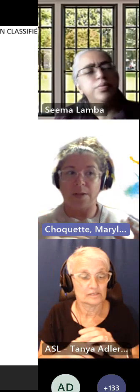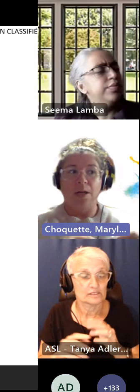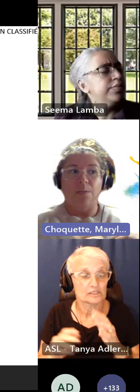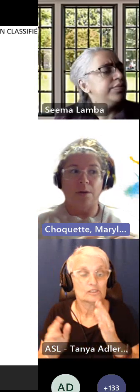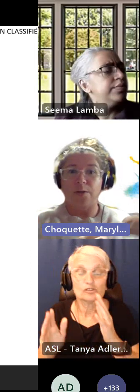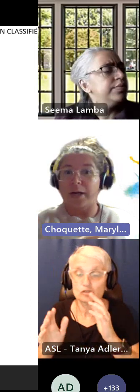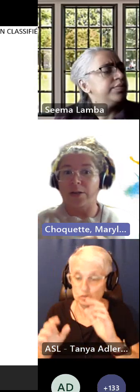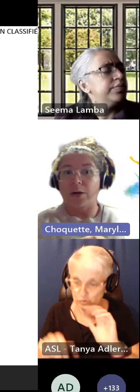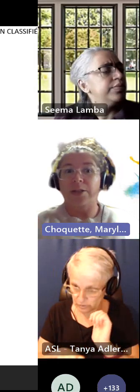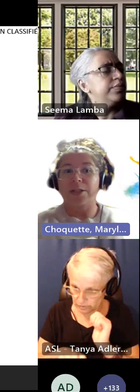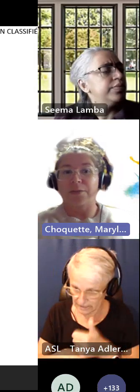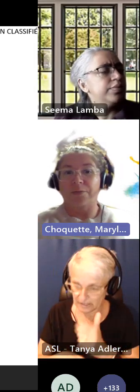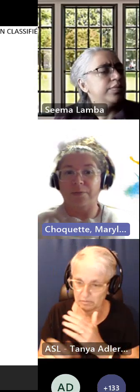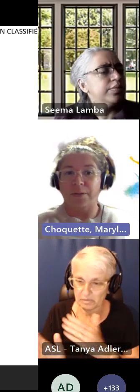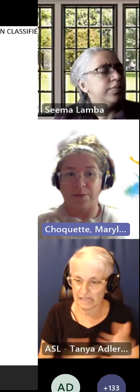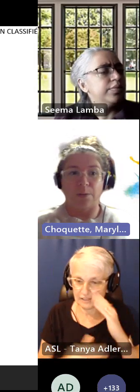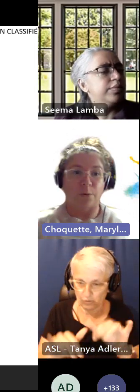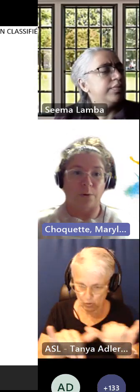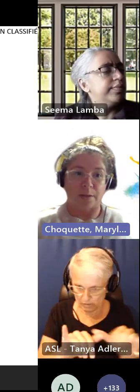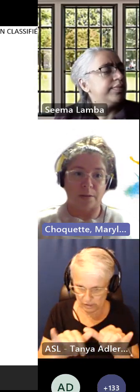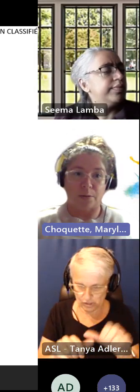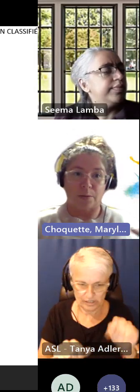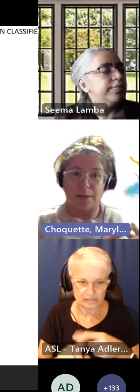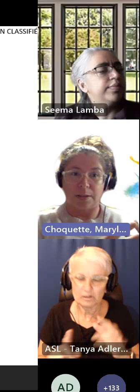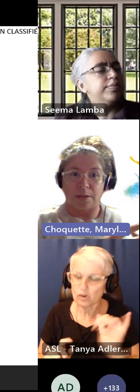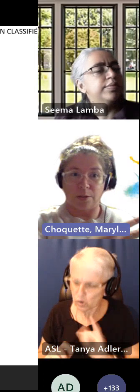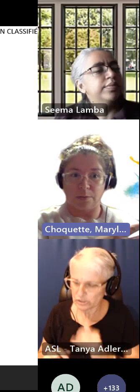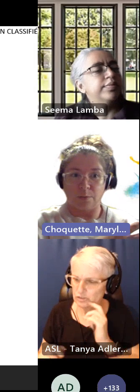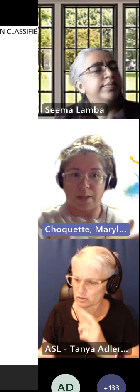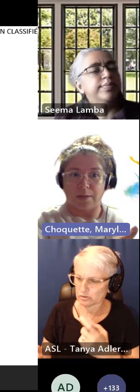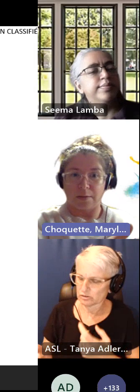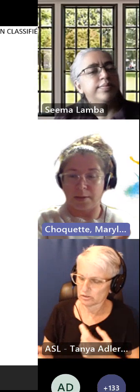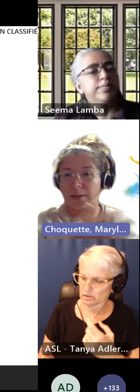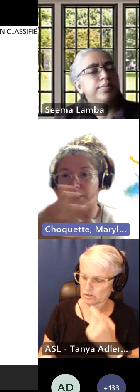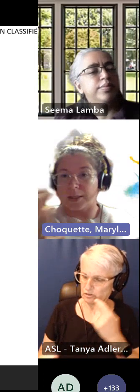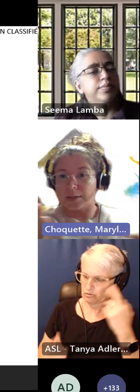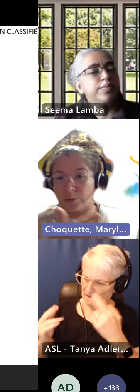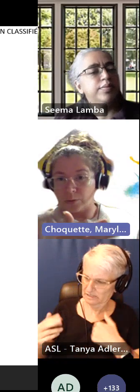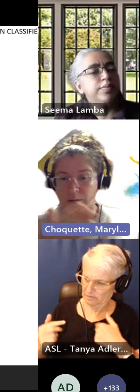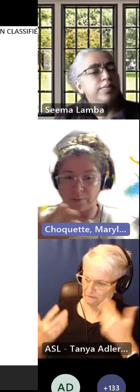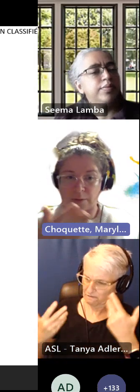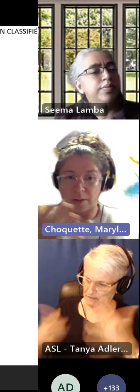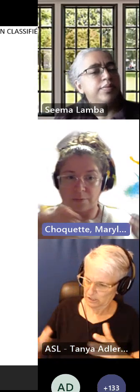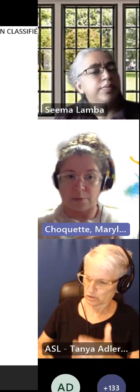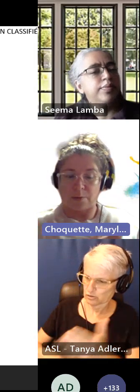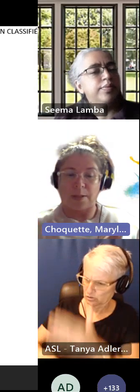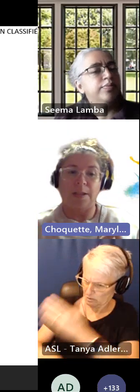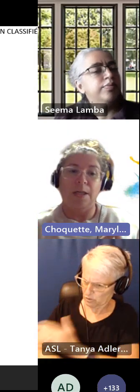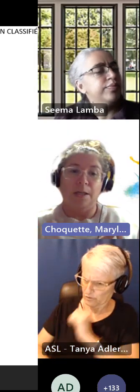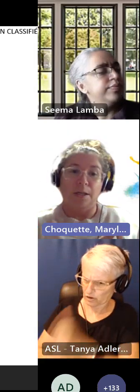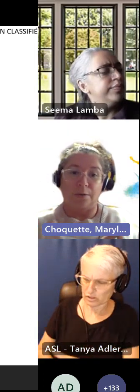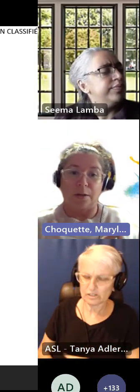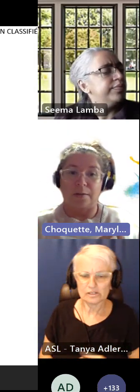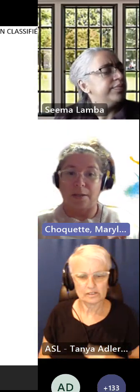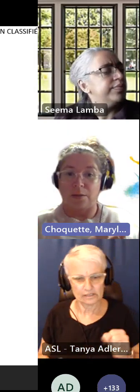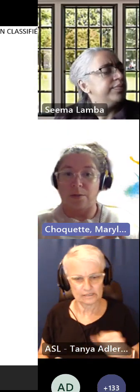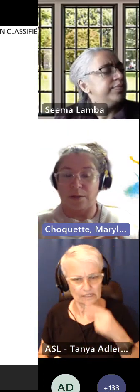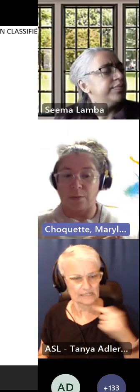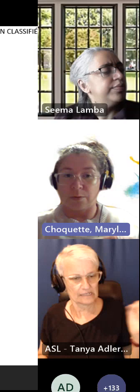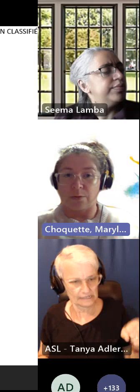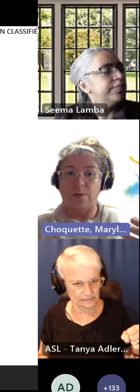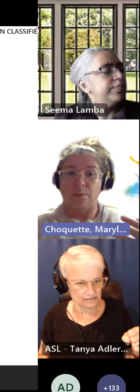the efforts, but also acknowledge if they've done progress. So it's a good way to see yes or no, I've progressed. If